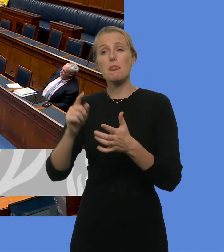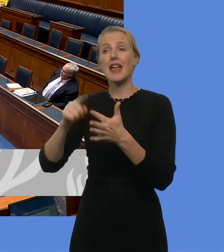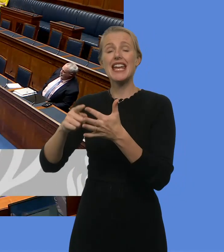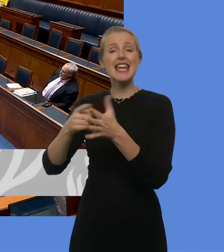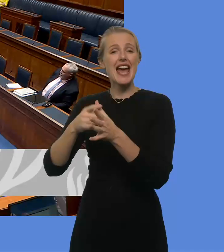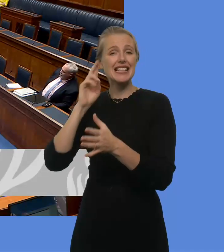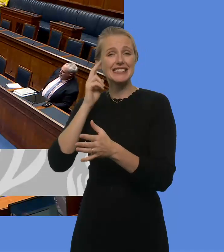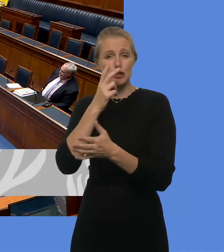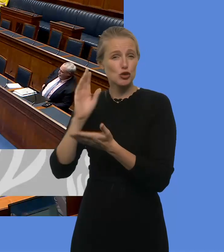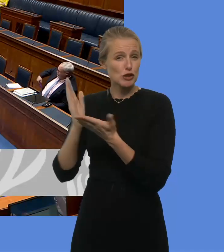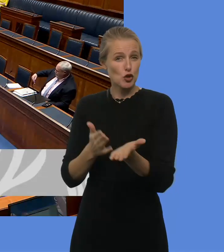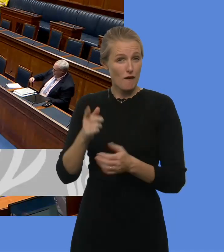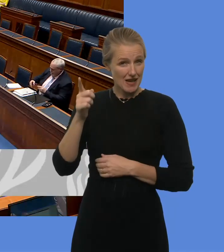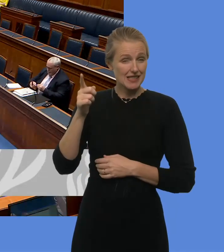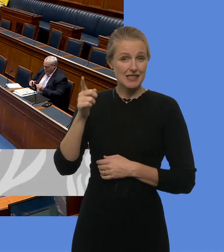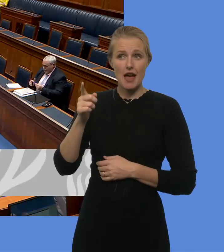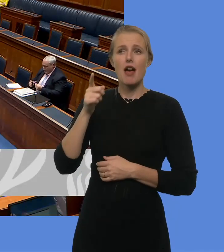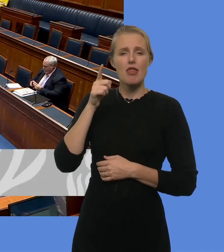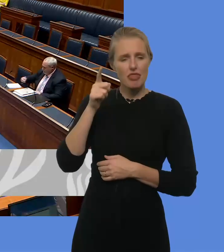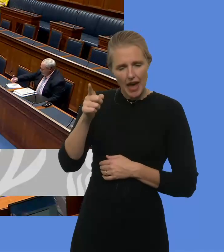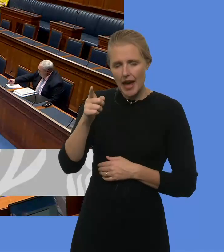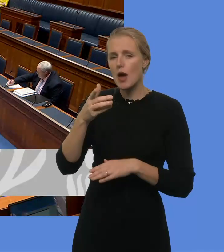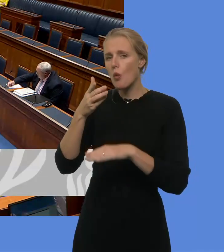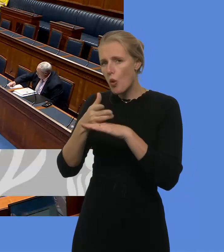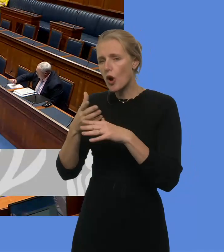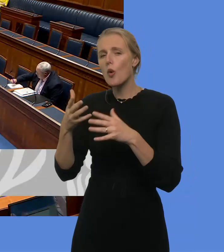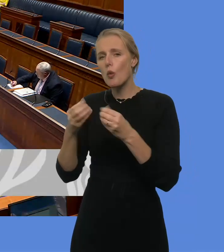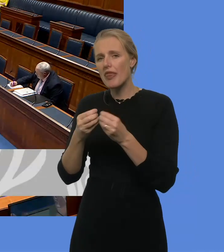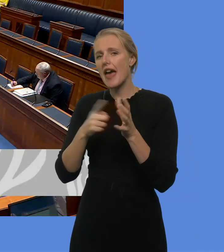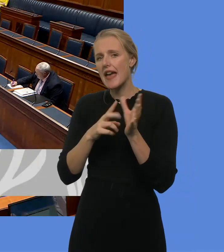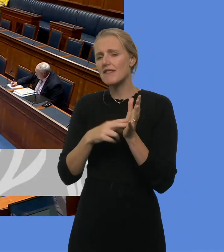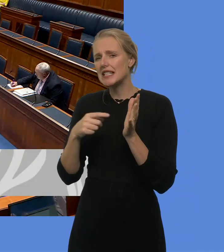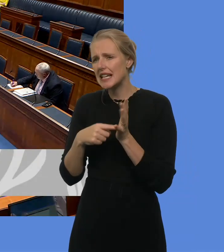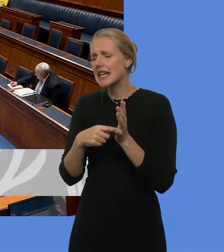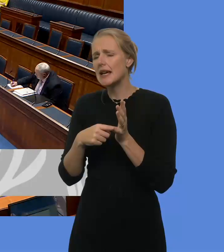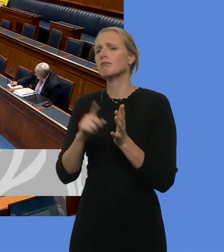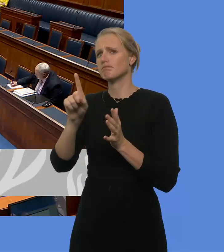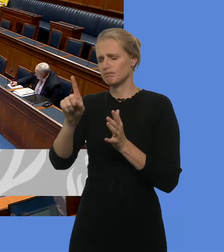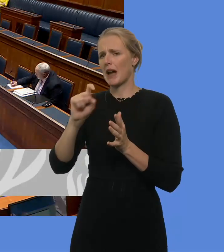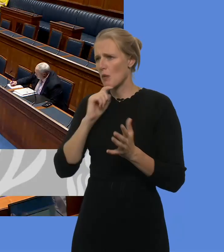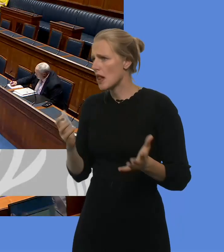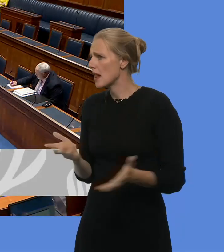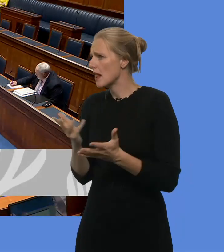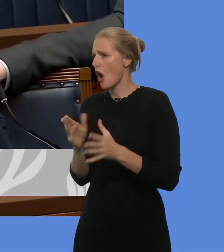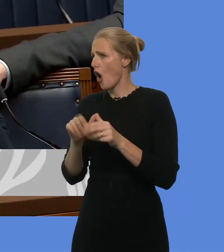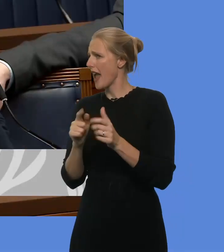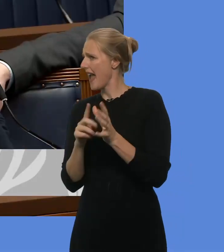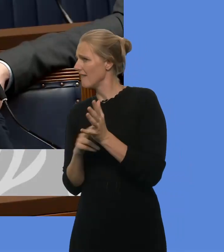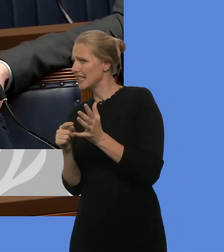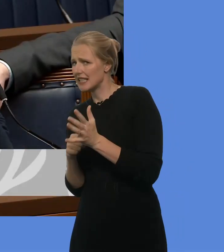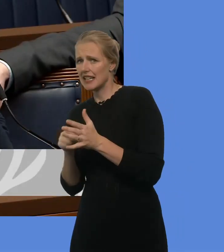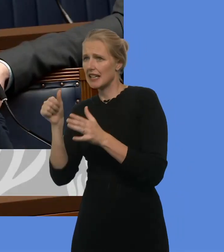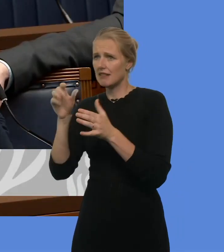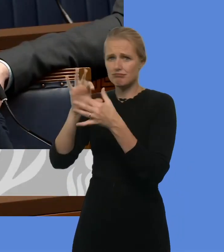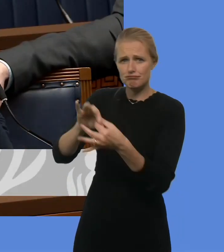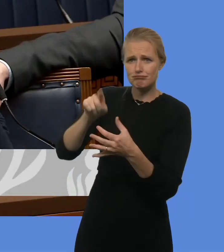Sensory Service, they do engage with the auditory Verbal UK to consider what improvements can be made to services